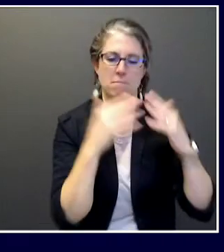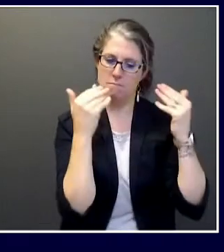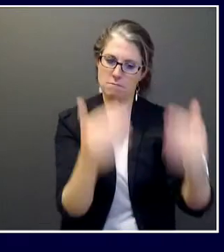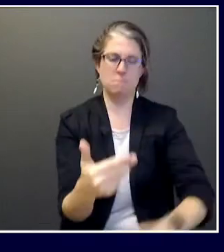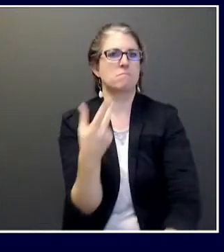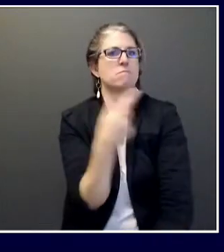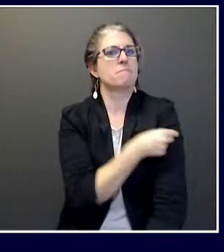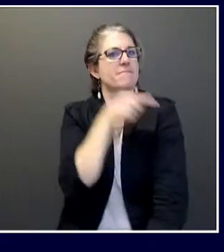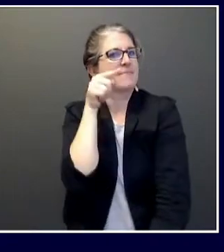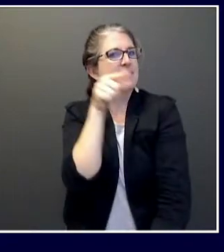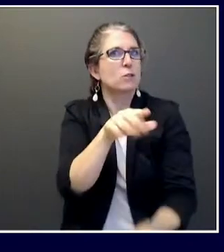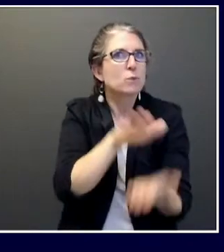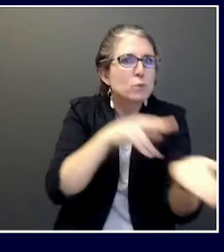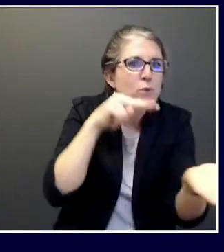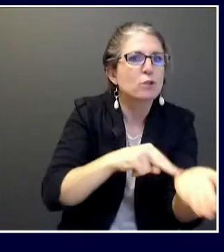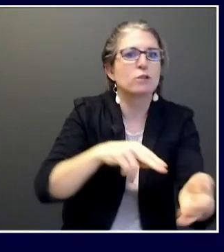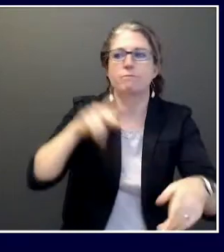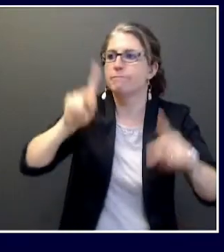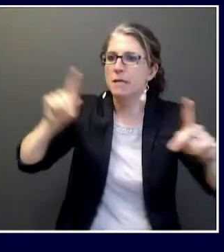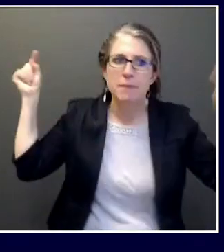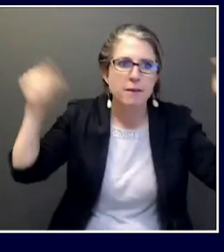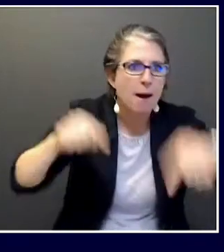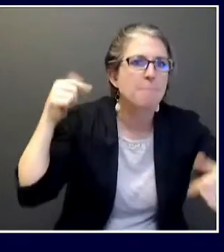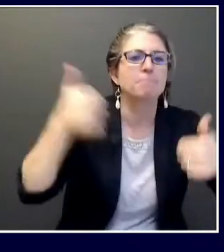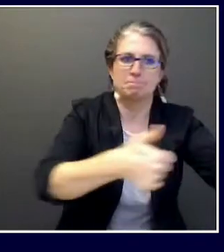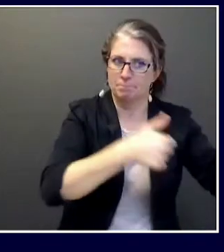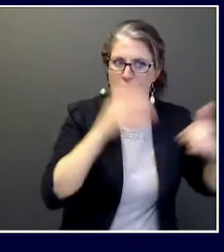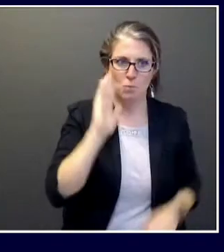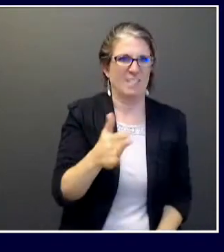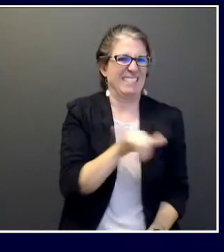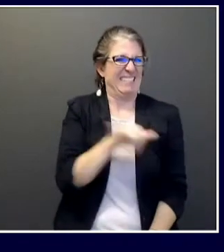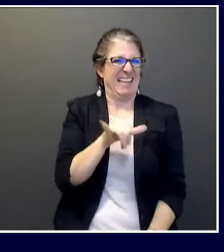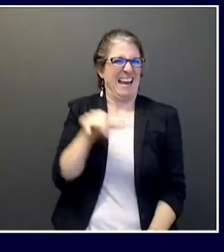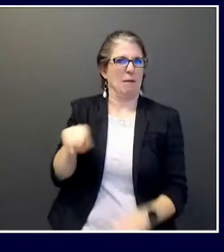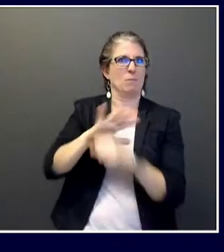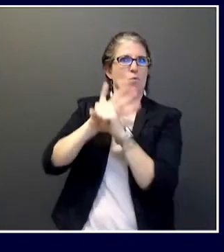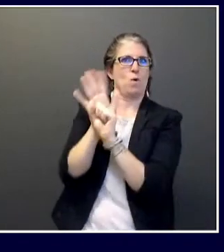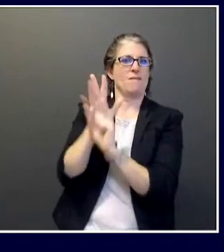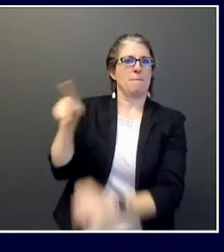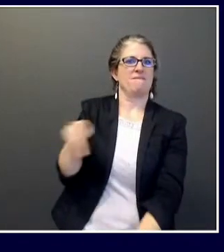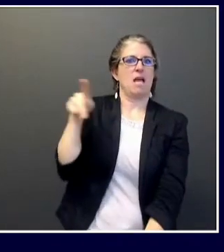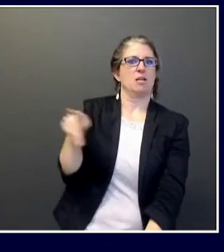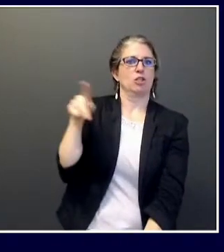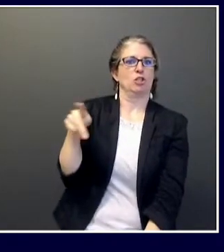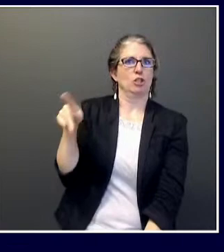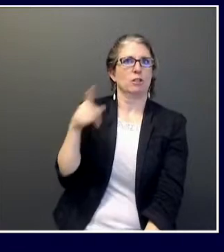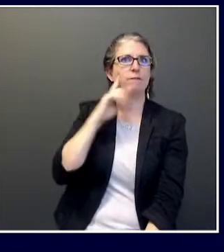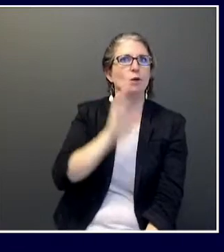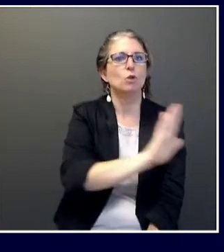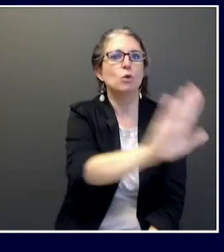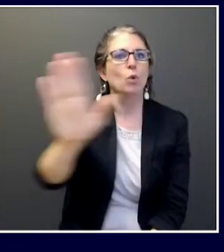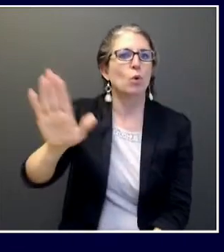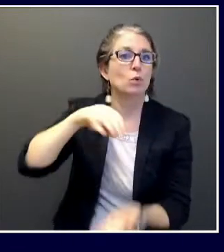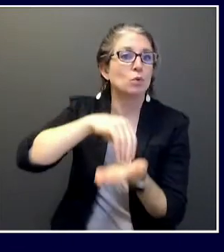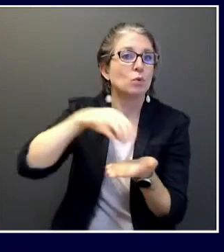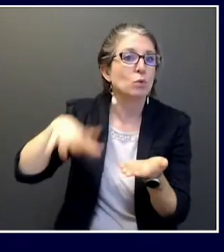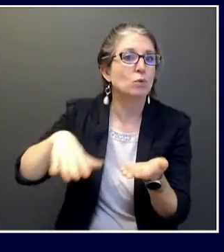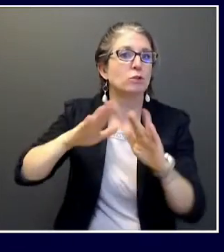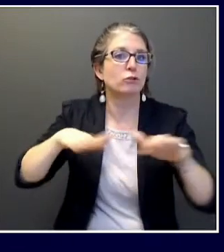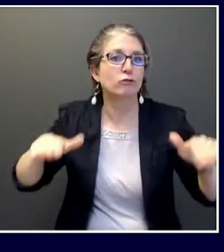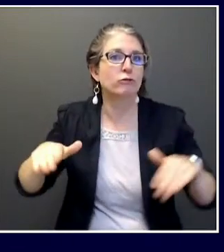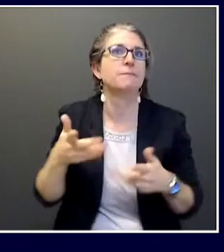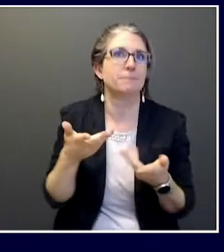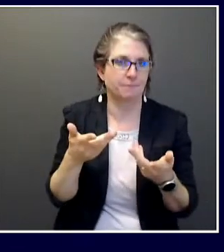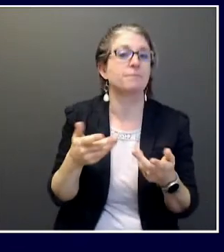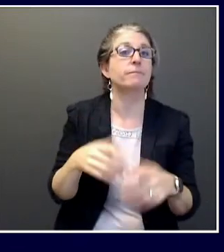and be able to administer it. To say nothing of your own doctor's offices, pediatricians, and family practitioners in Maine.